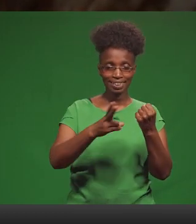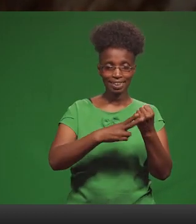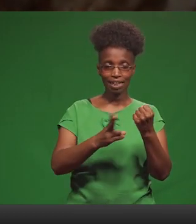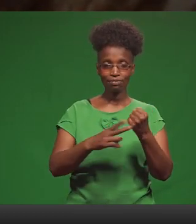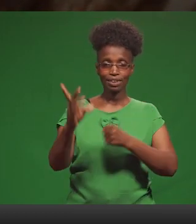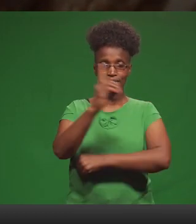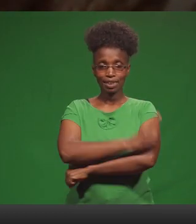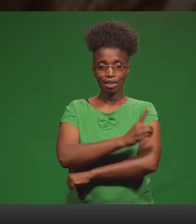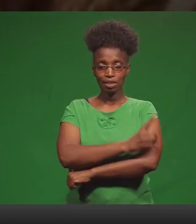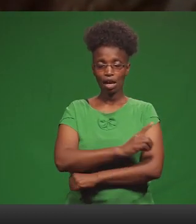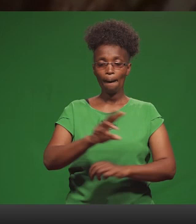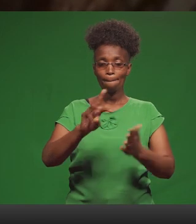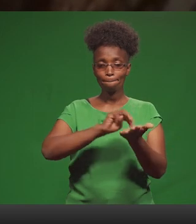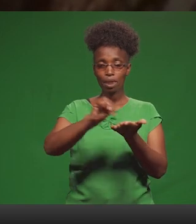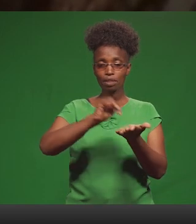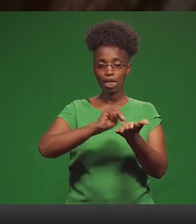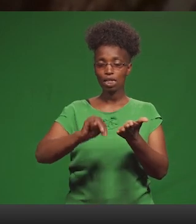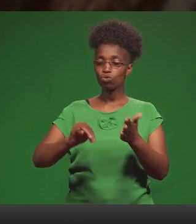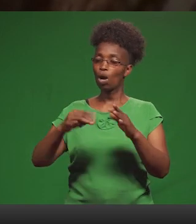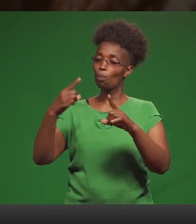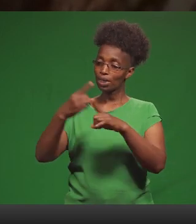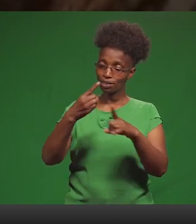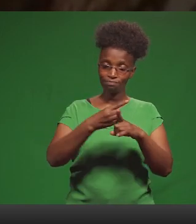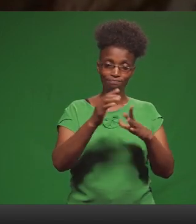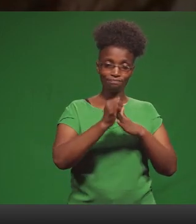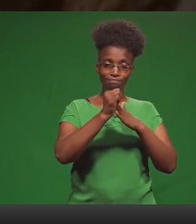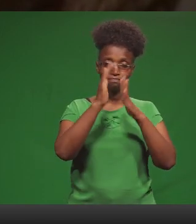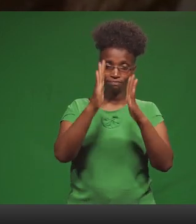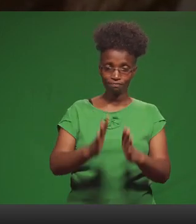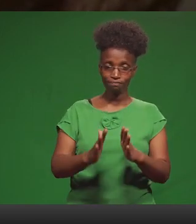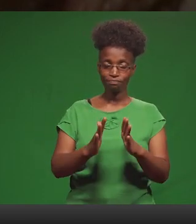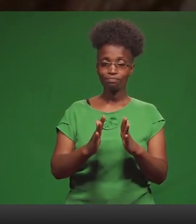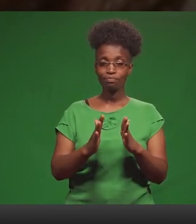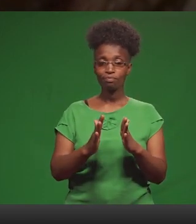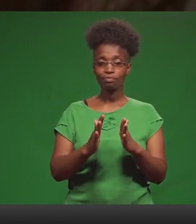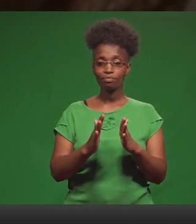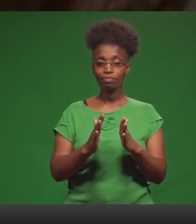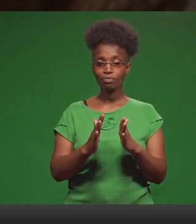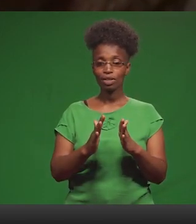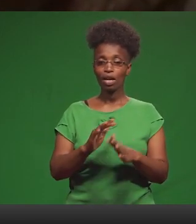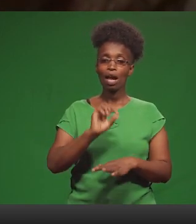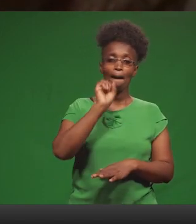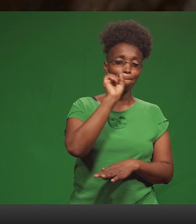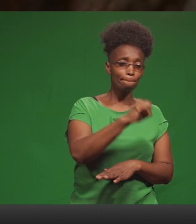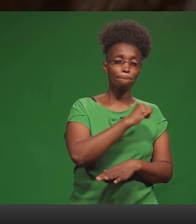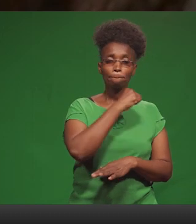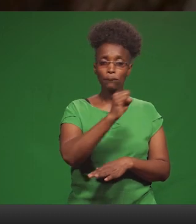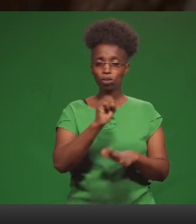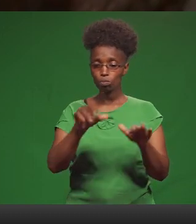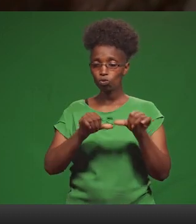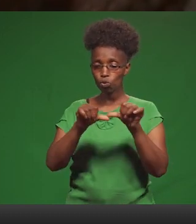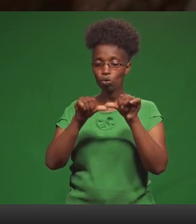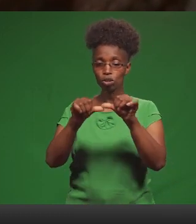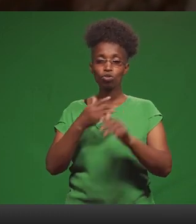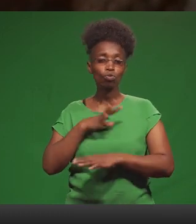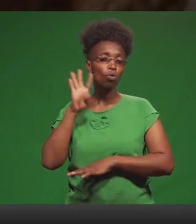sending this message to our leaders that it is unbecoming. We cannot